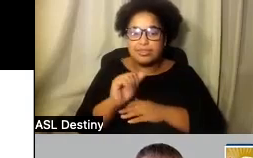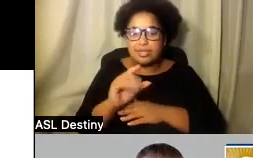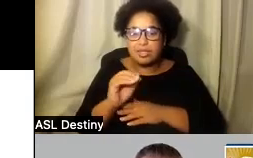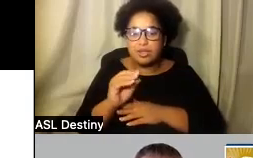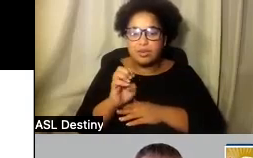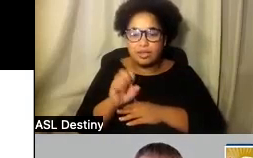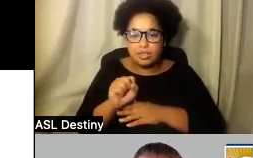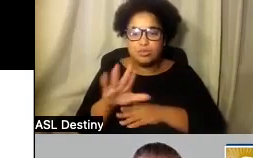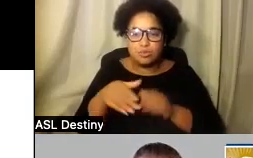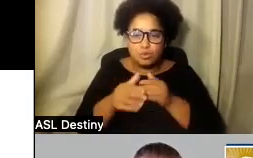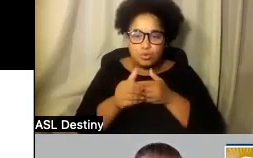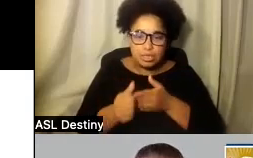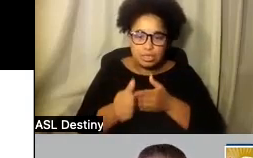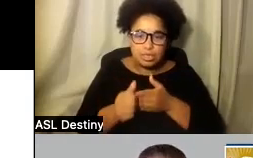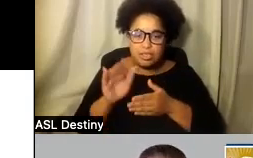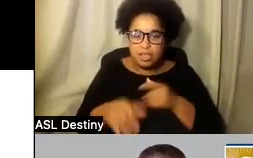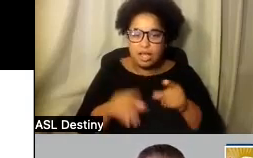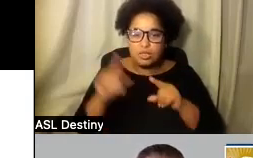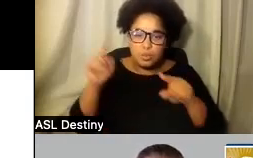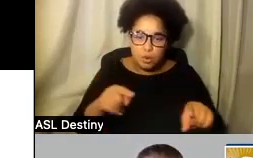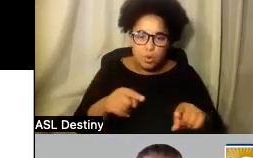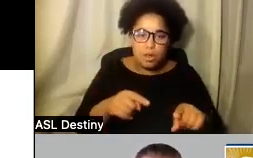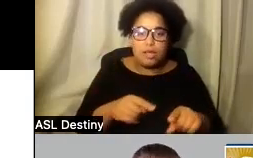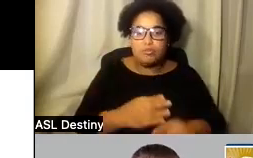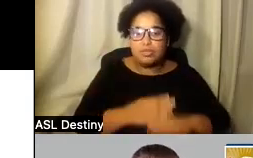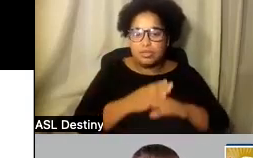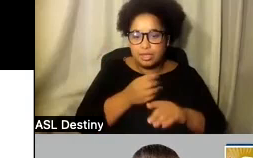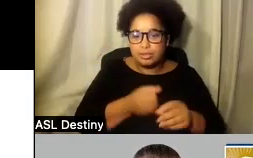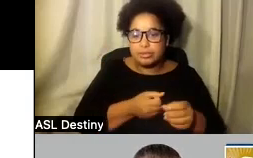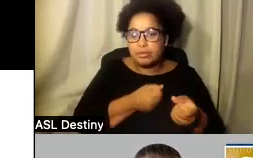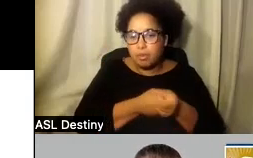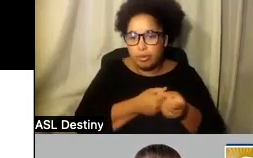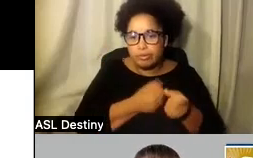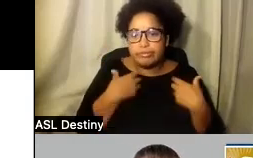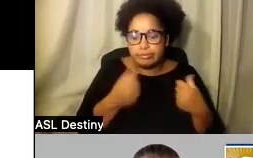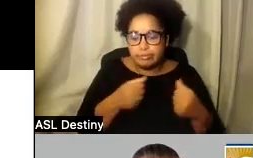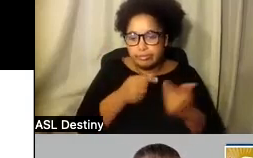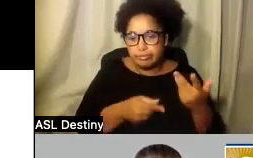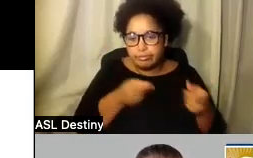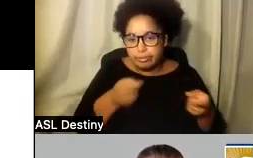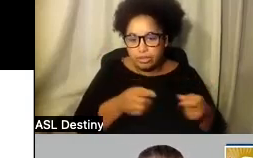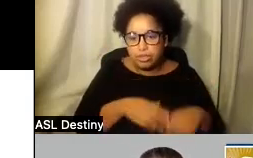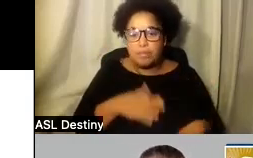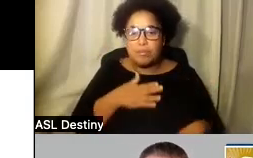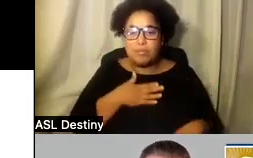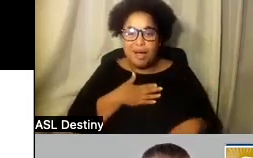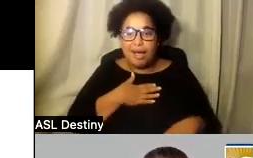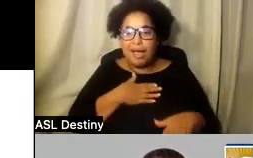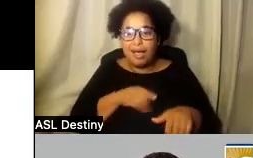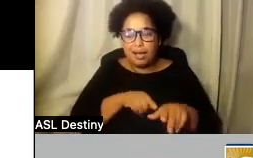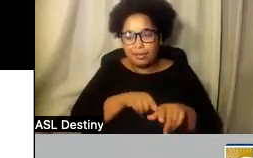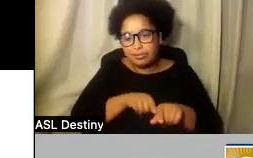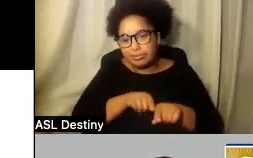for leading the efforts to combat those. My branch, the Hazard Mitigation Assistance Branch, our goal